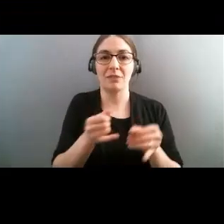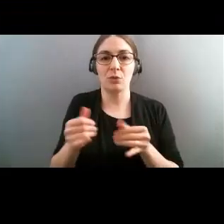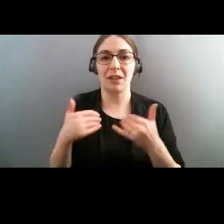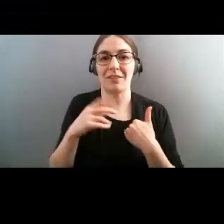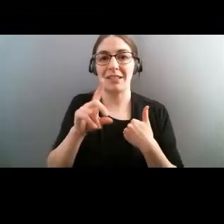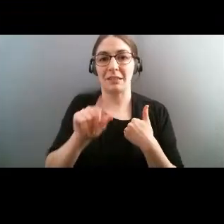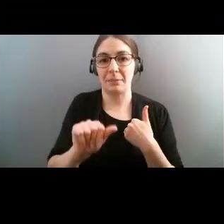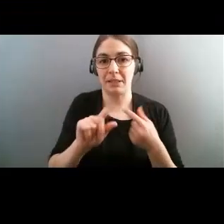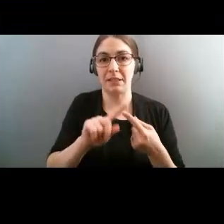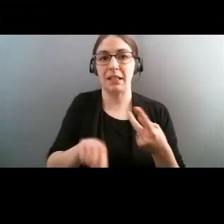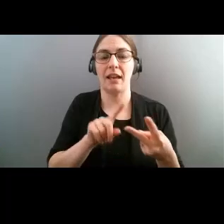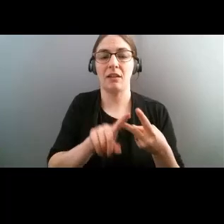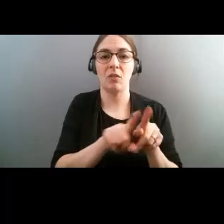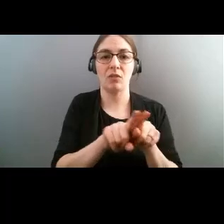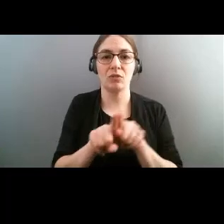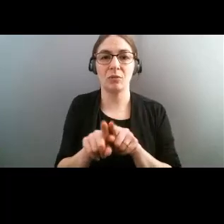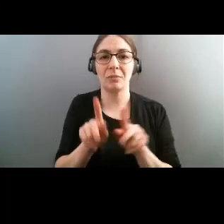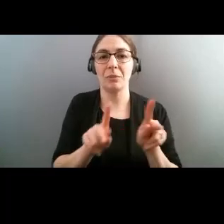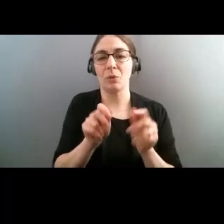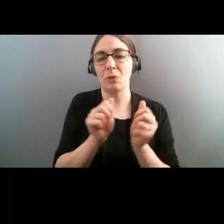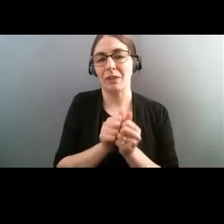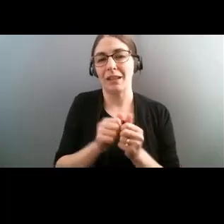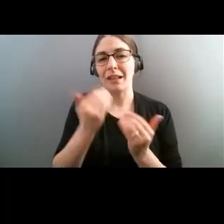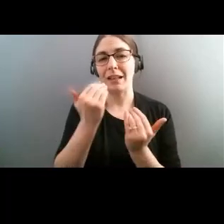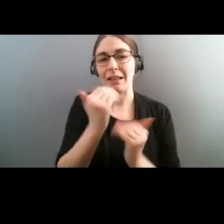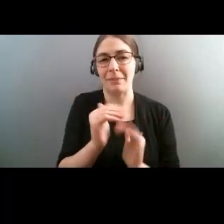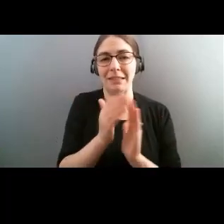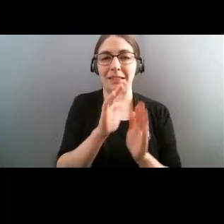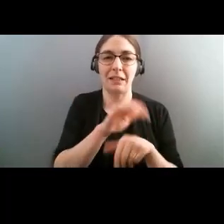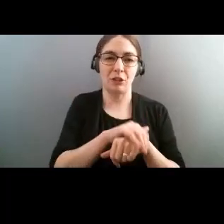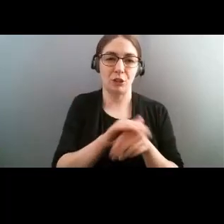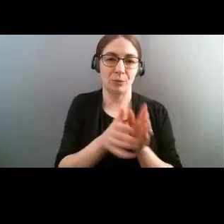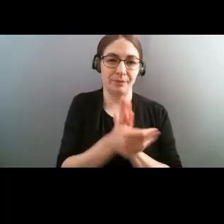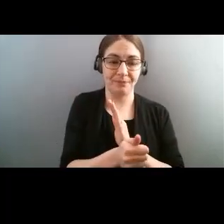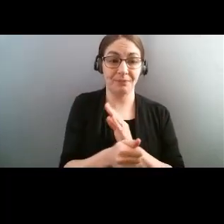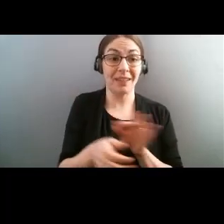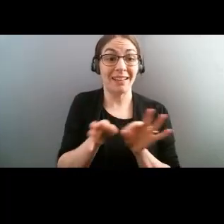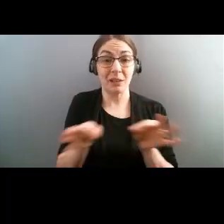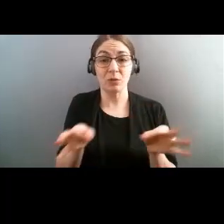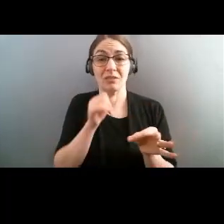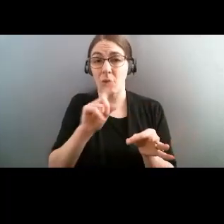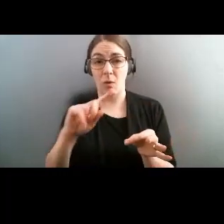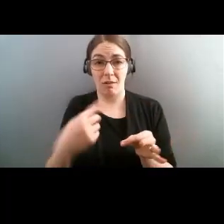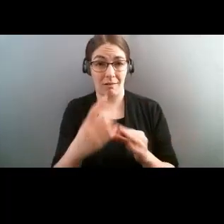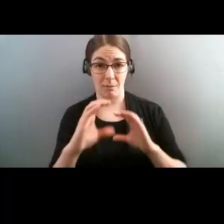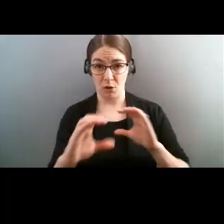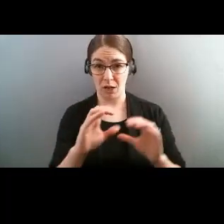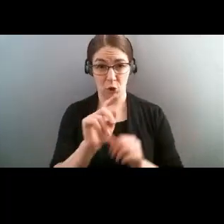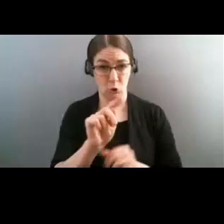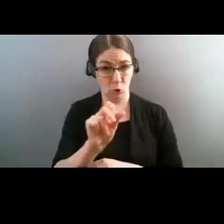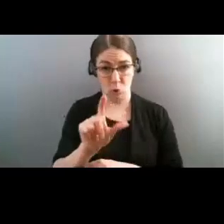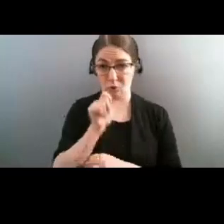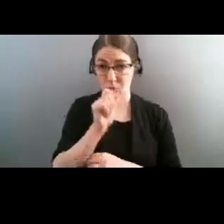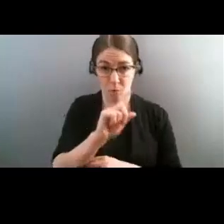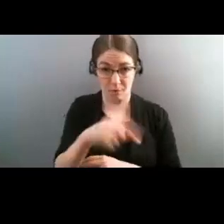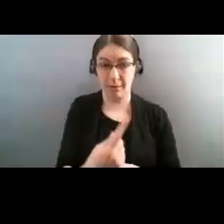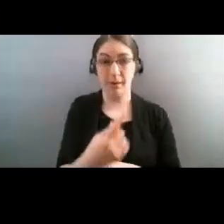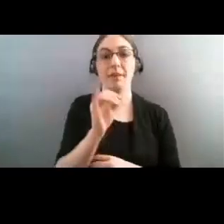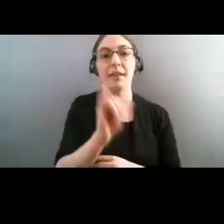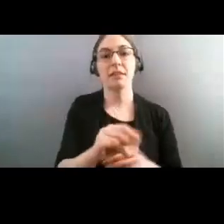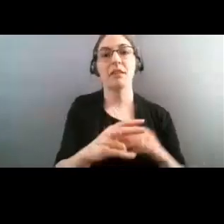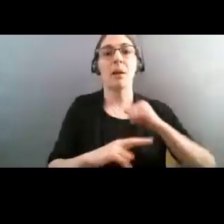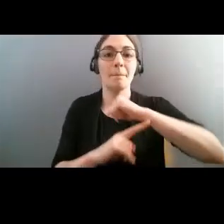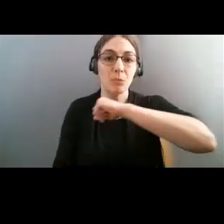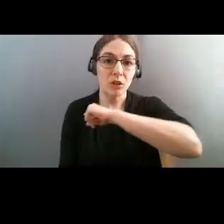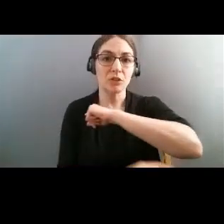English proficiency. Language is more than a communication tool. It's a bridge to opportunity, autonomy,